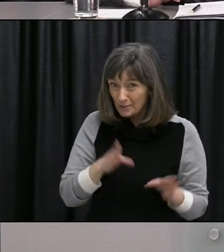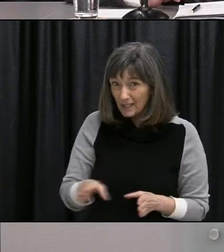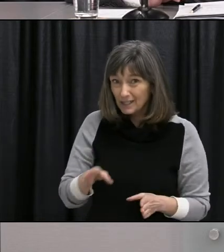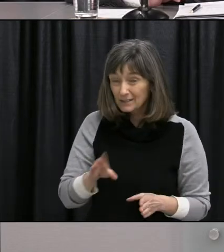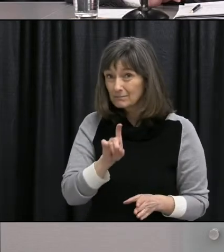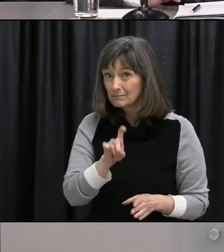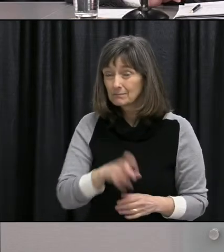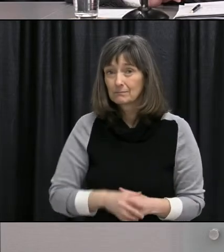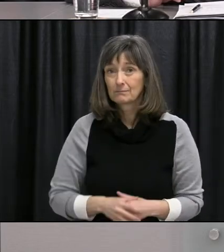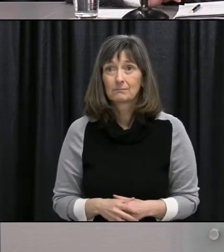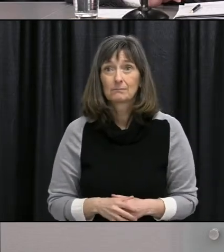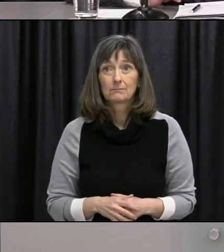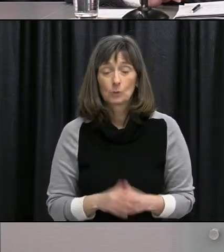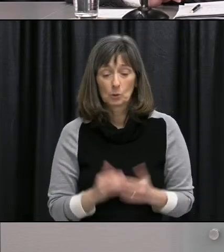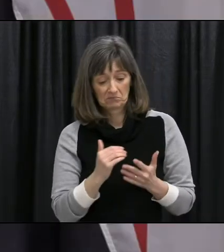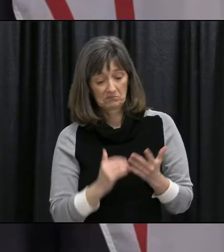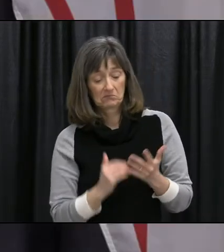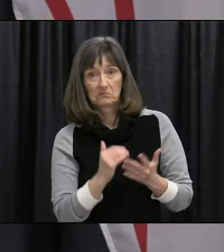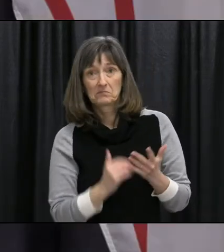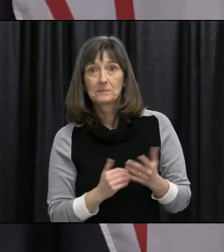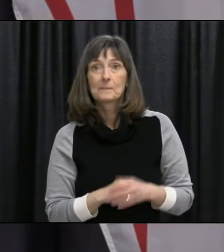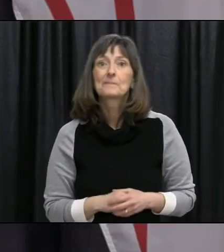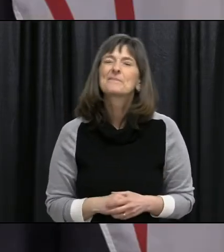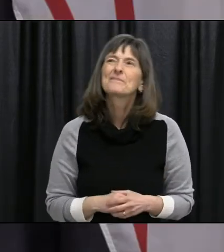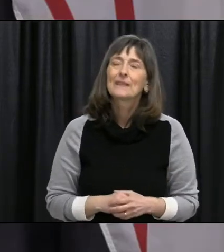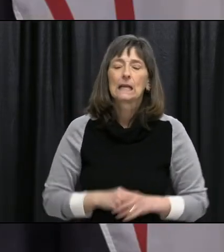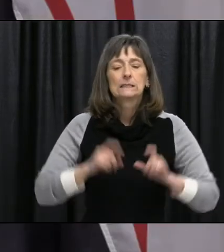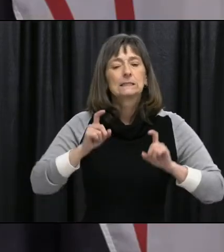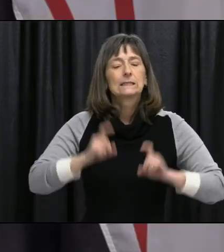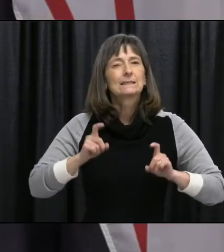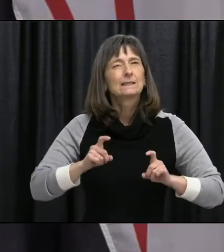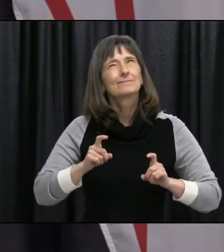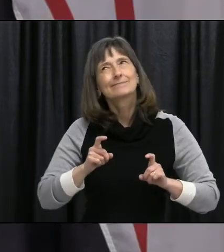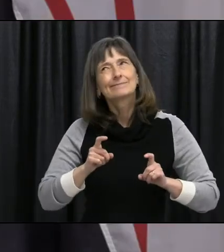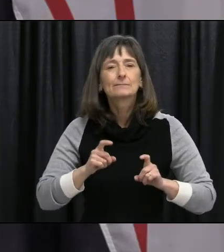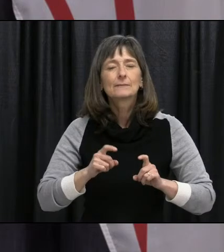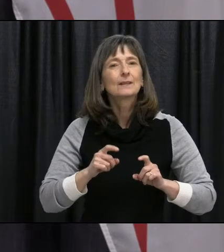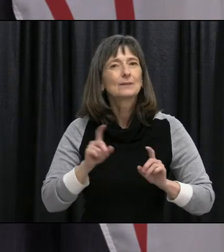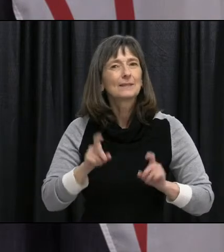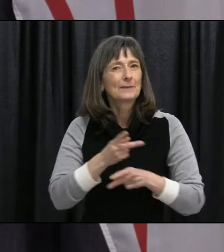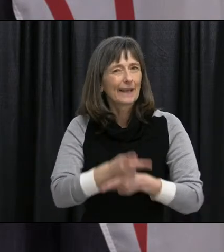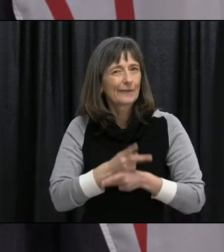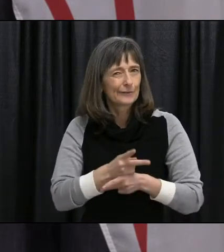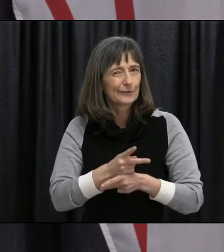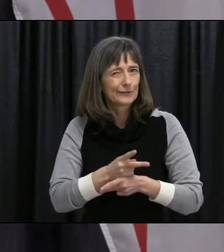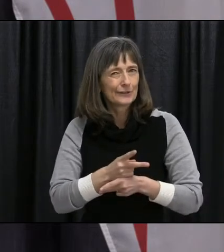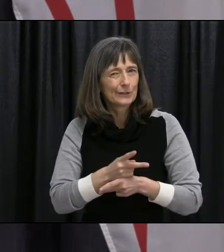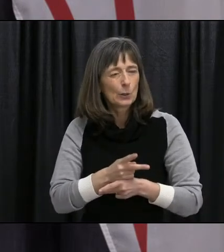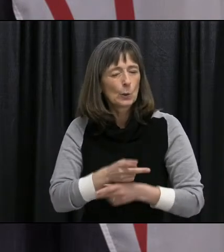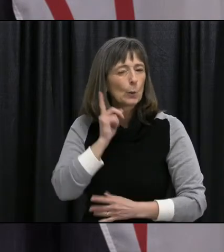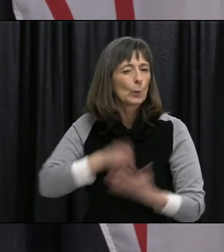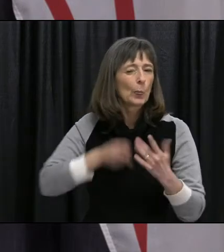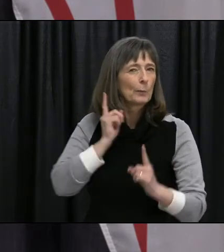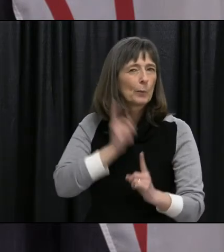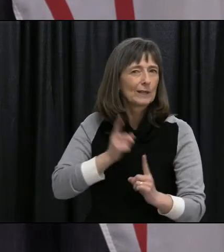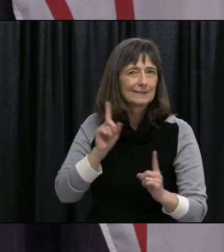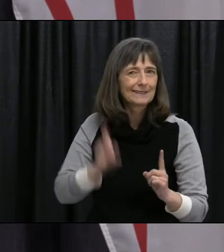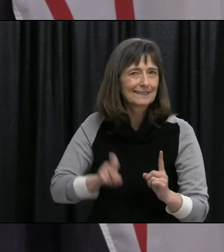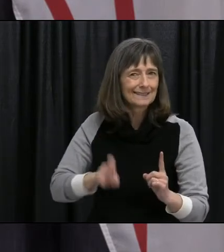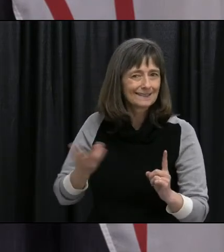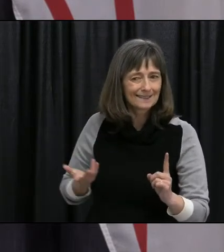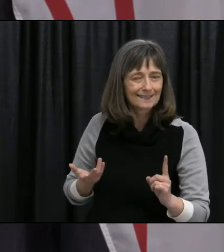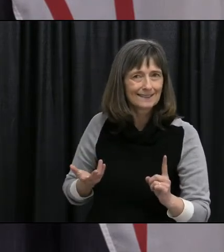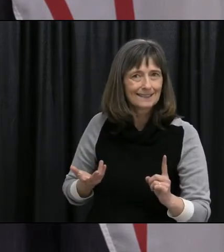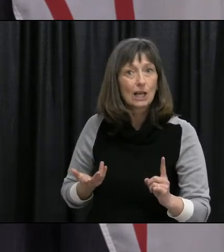1? So we have to be careful with testing. You have to know what question you're trying to answer when you're doing the test. To